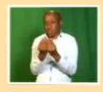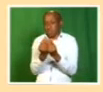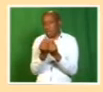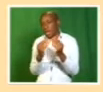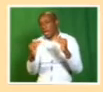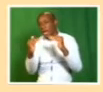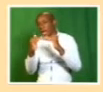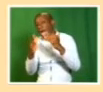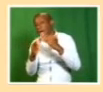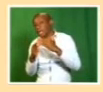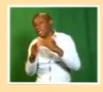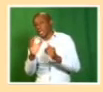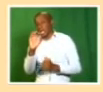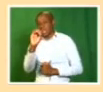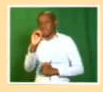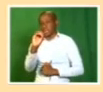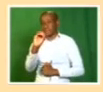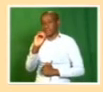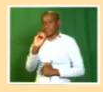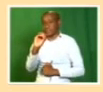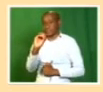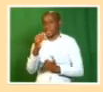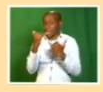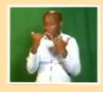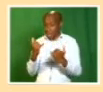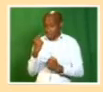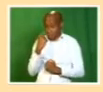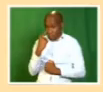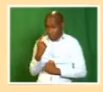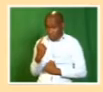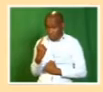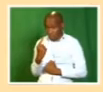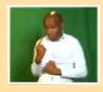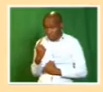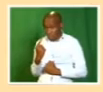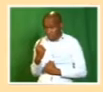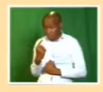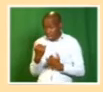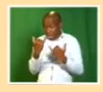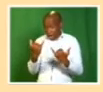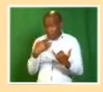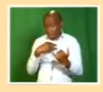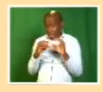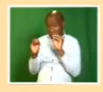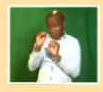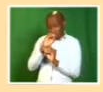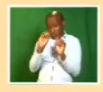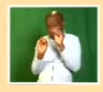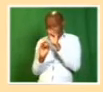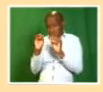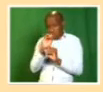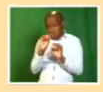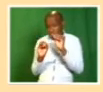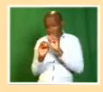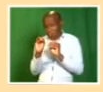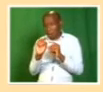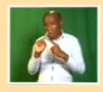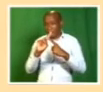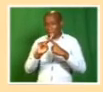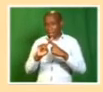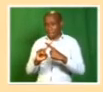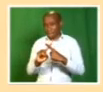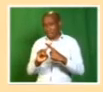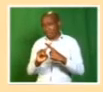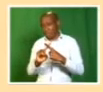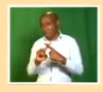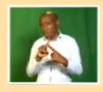to 0. Notice here, the next step what I've done here, I have rearranged this equation by multiplying to